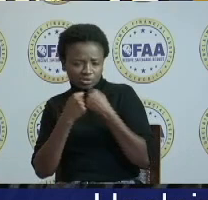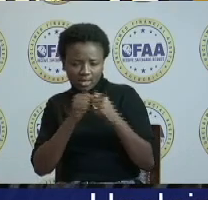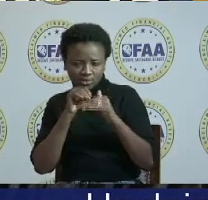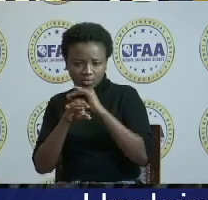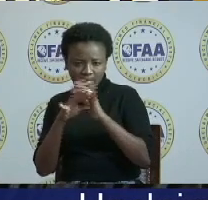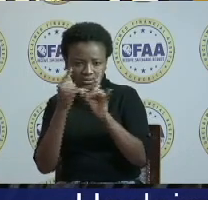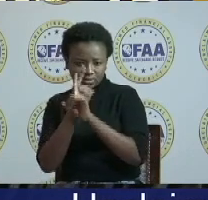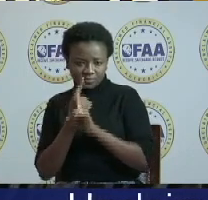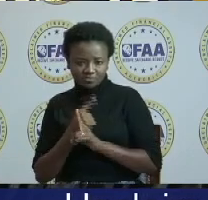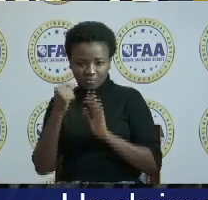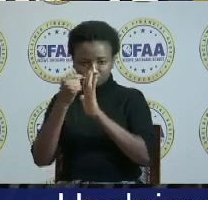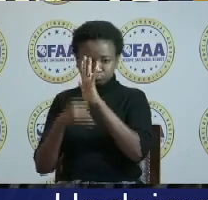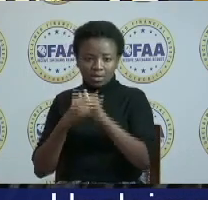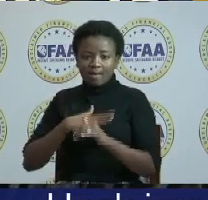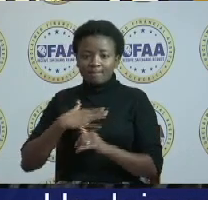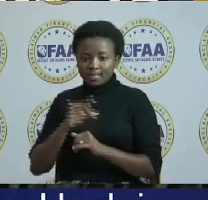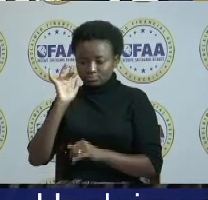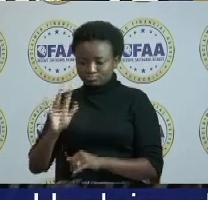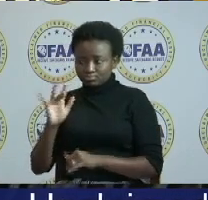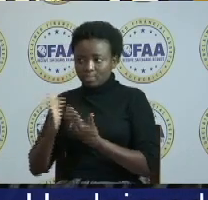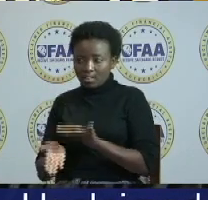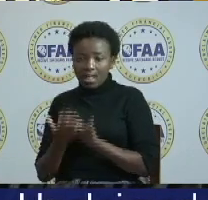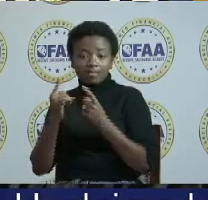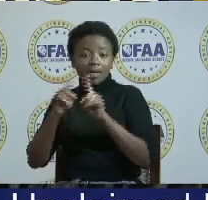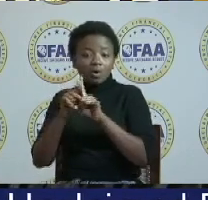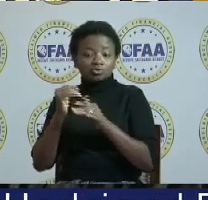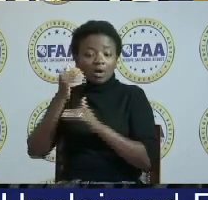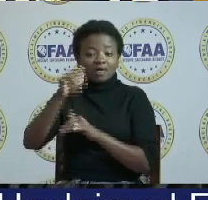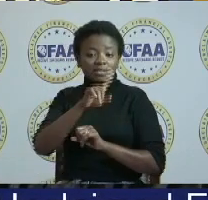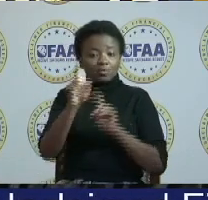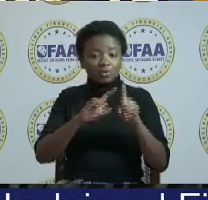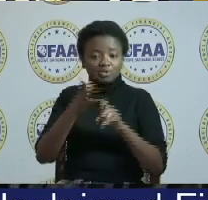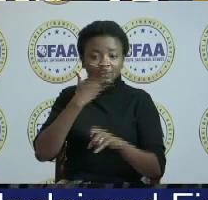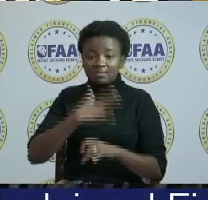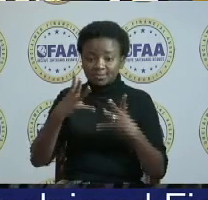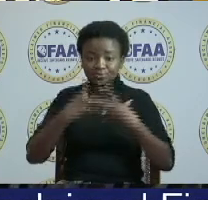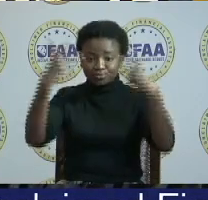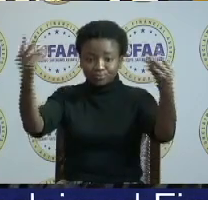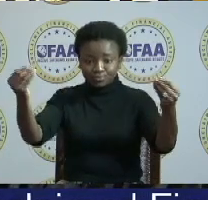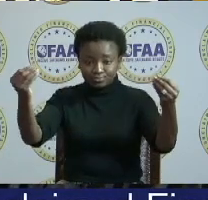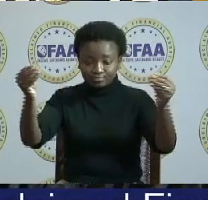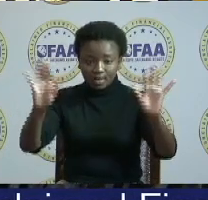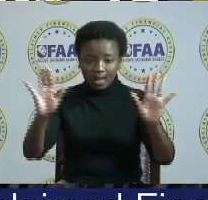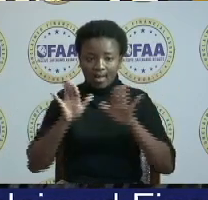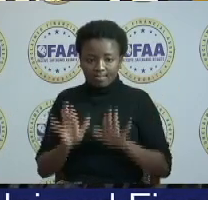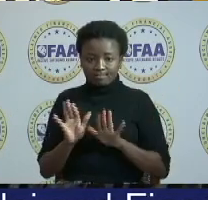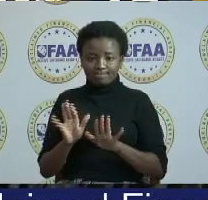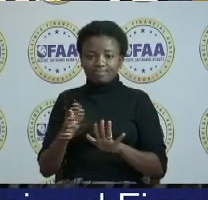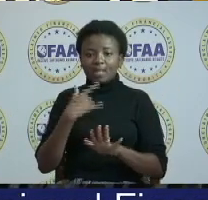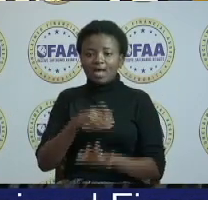able to access some of these platforms. But just to remind you, after this Q&A, we kindly ask you, do not go away too fast. We have